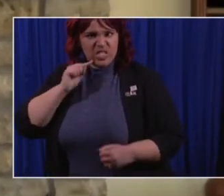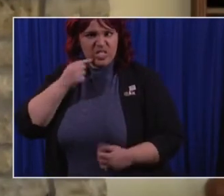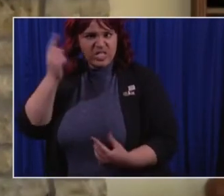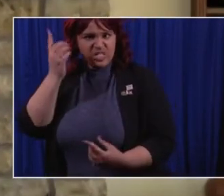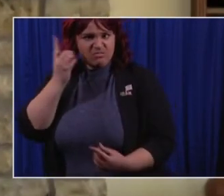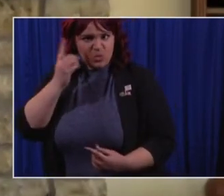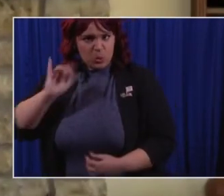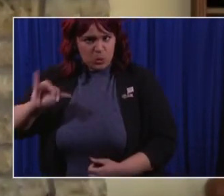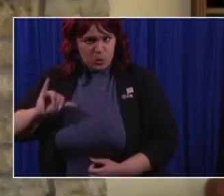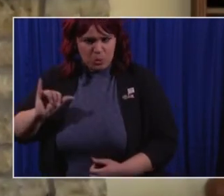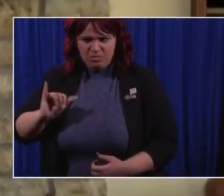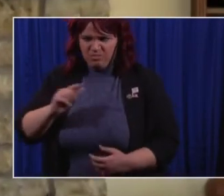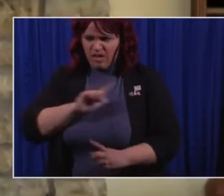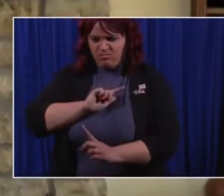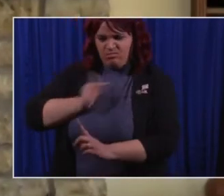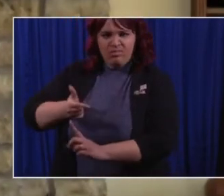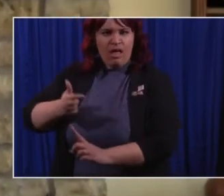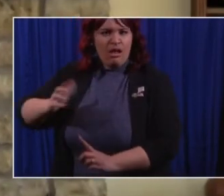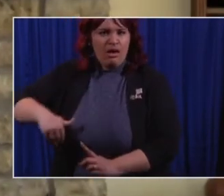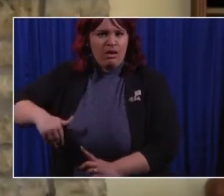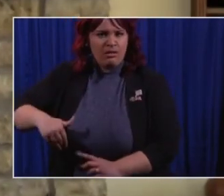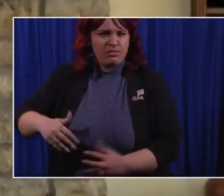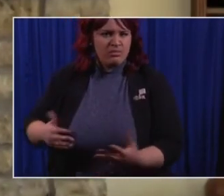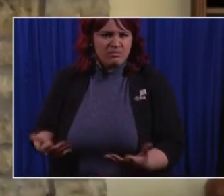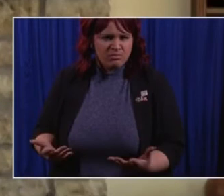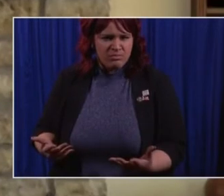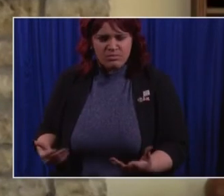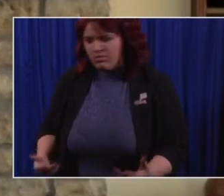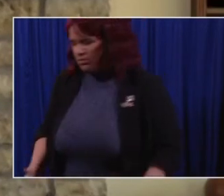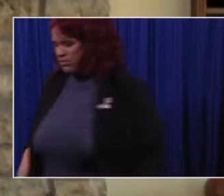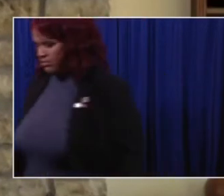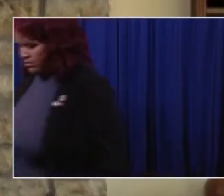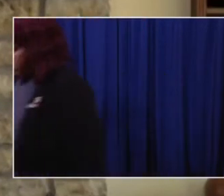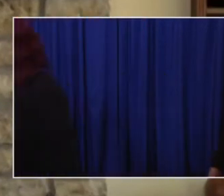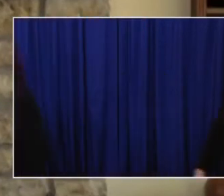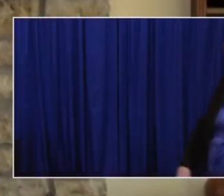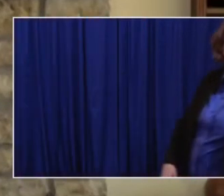about it in general, and then I'll ask Dr. Vanderhoff to talk about it specifically.